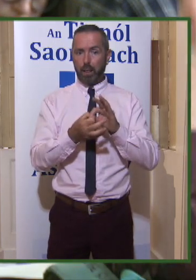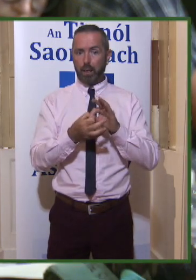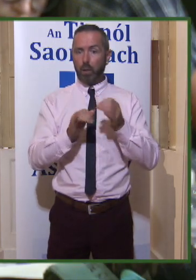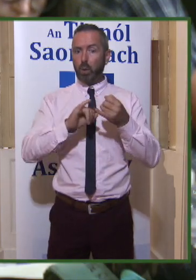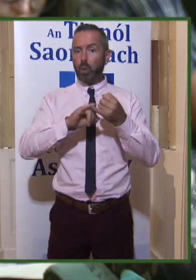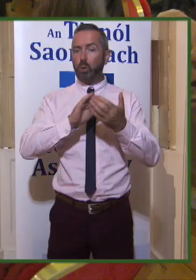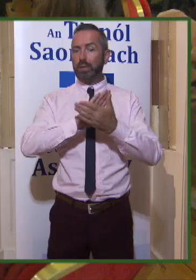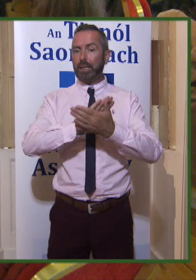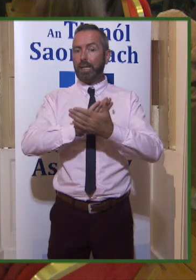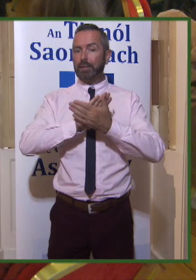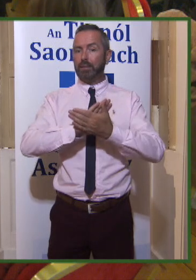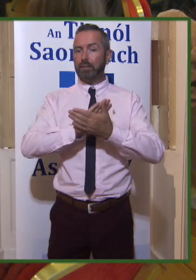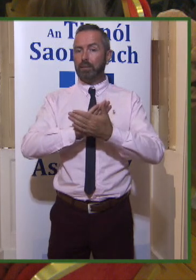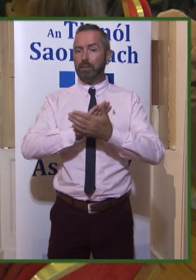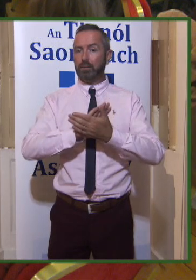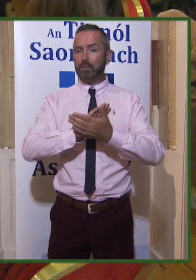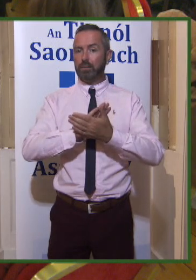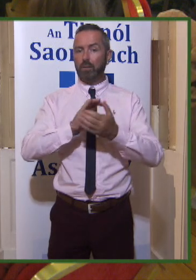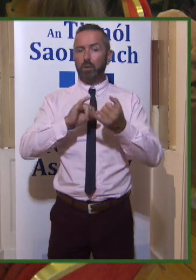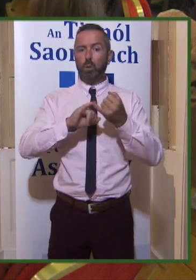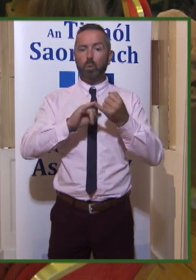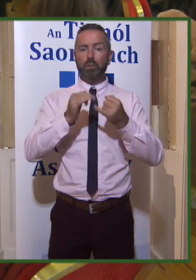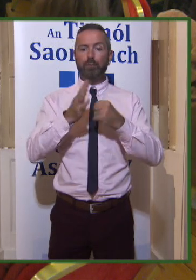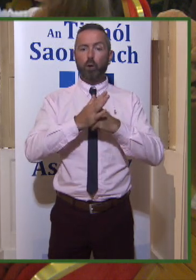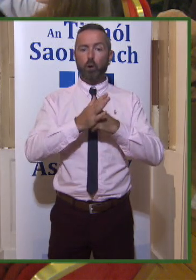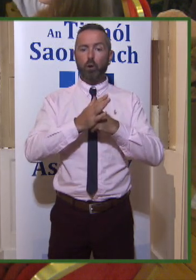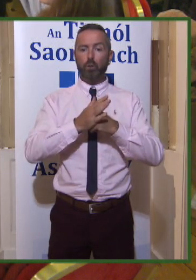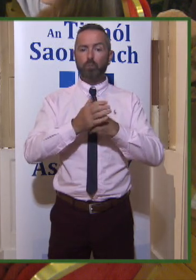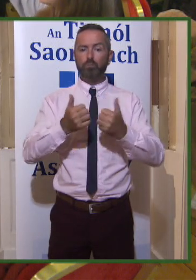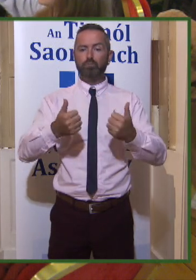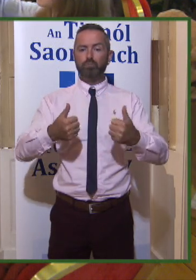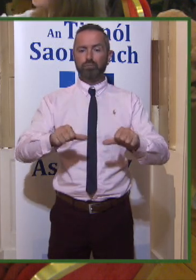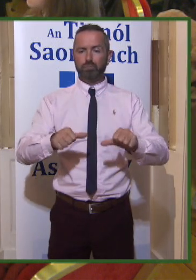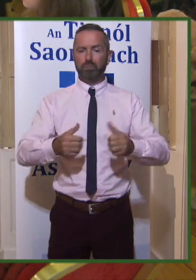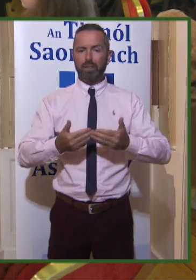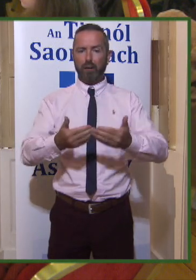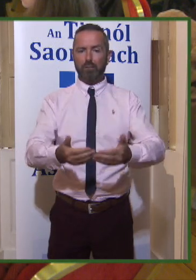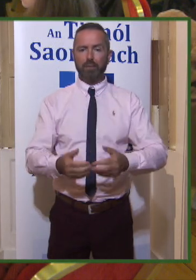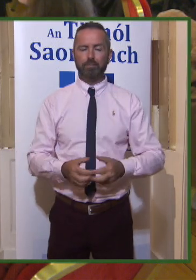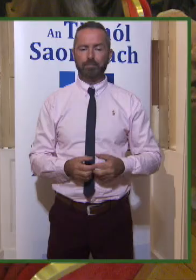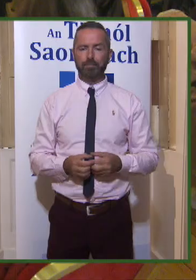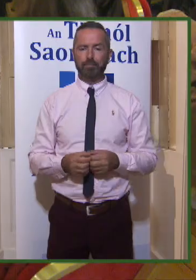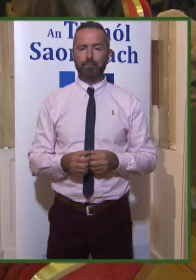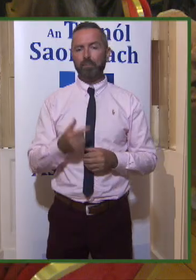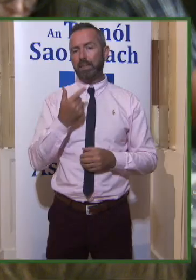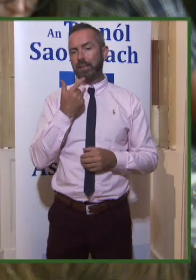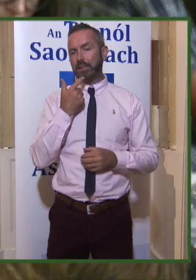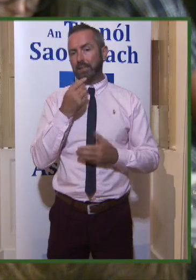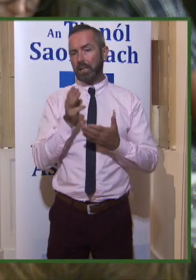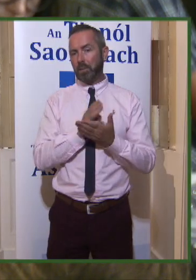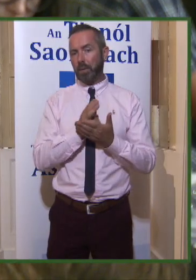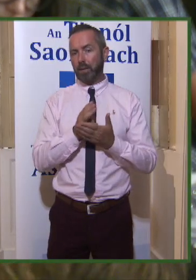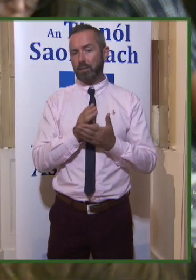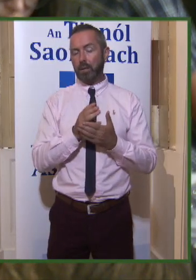against that, please? The show of hands for. That amendment carries. Your next one, please, Paula. So the